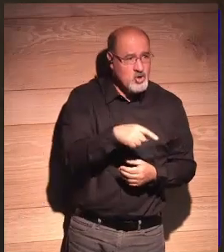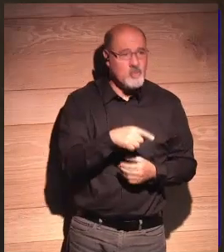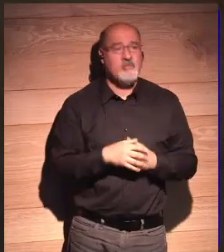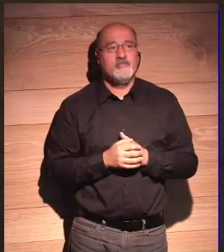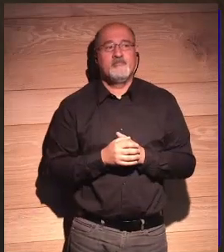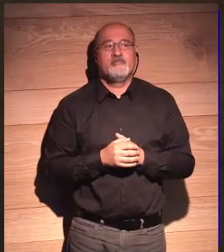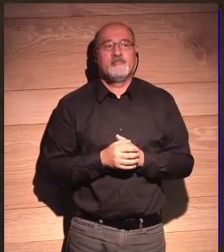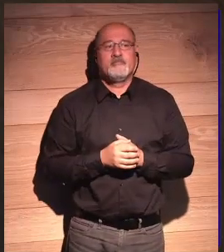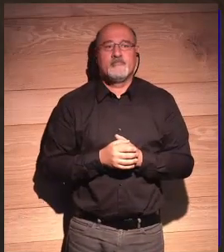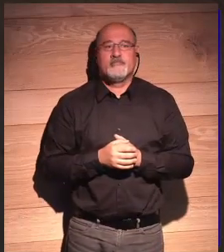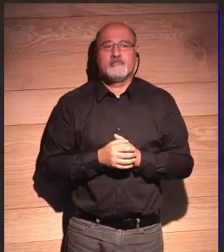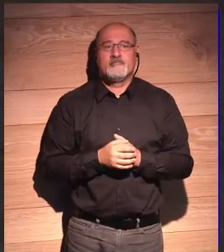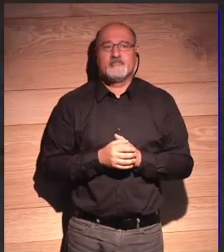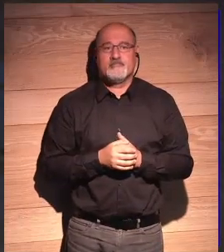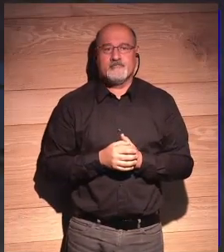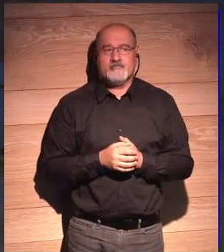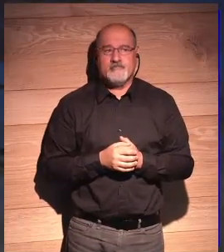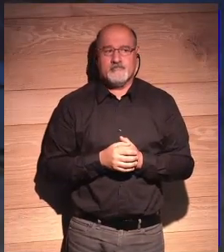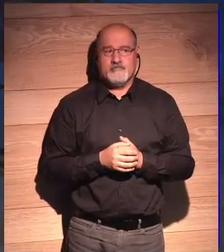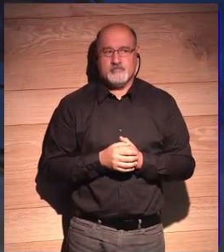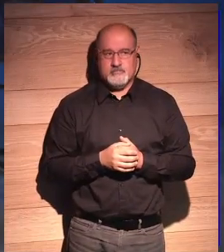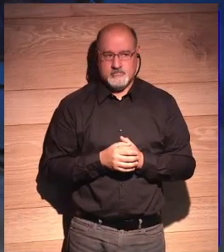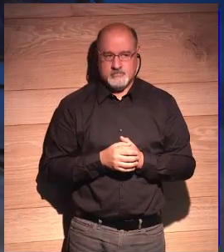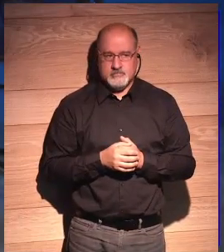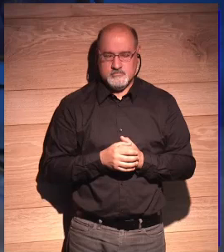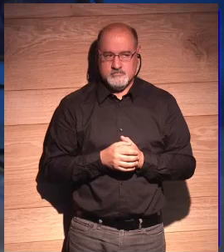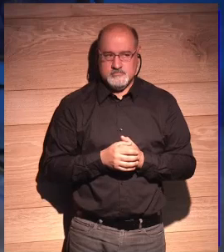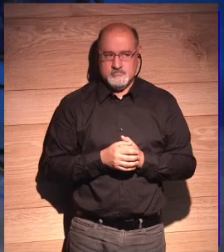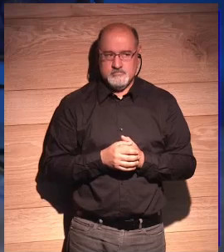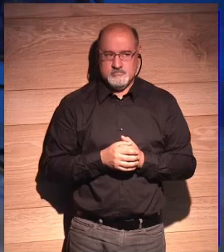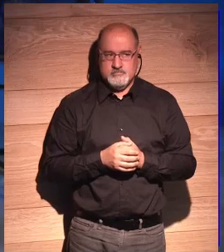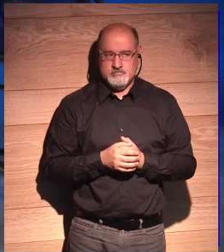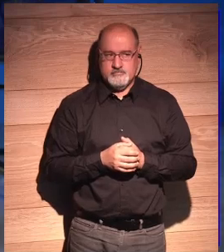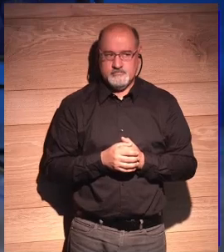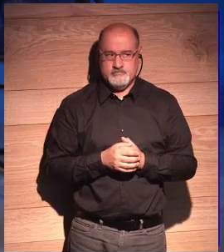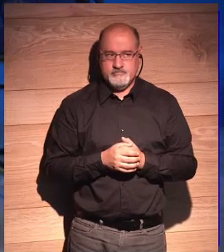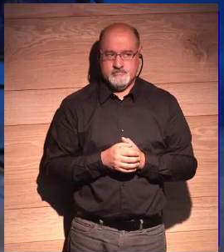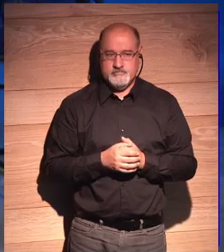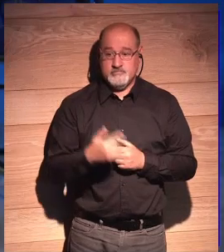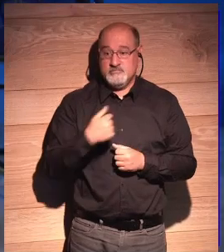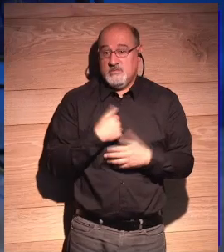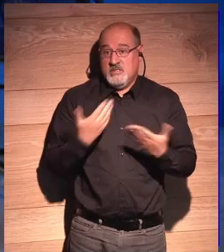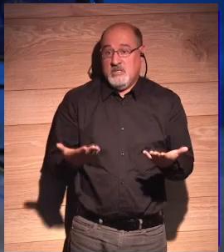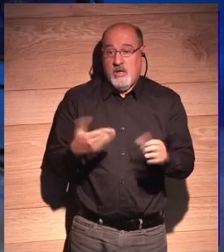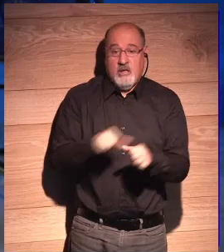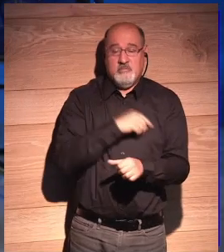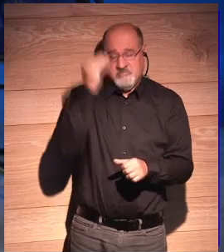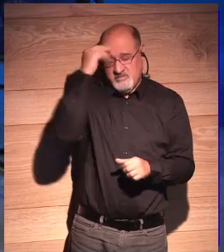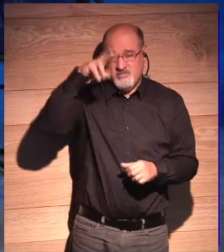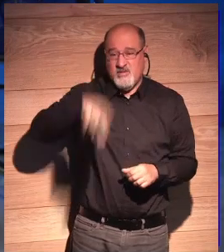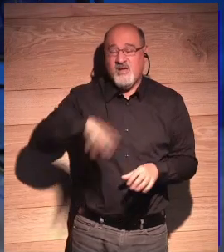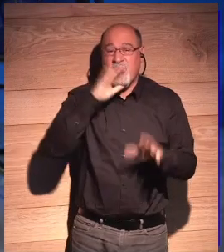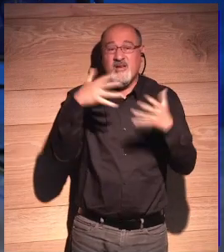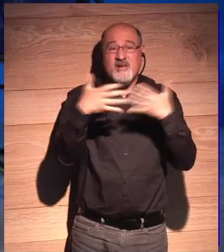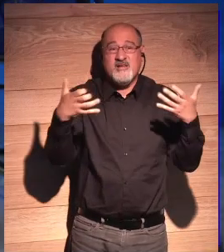a literature Nobel Prize. Would that be interesting for you? I've never thought